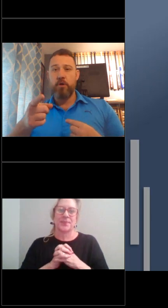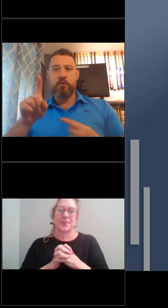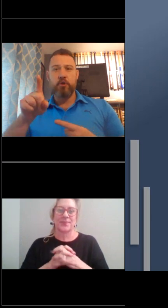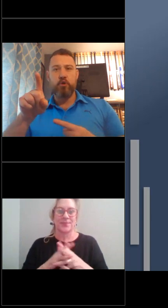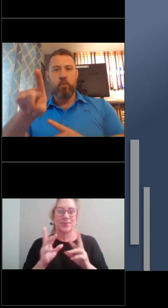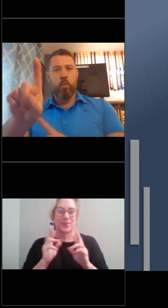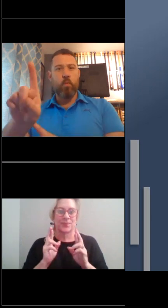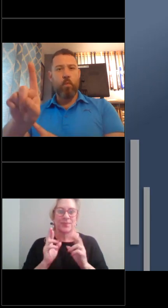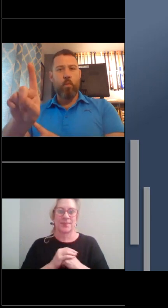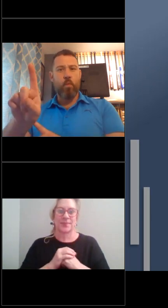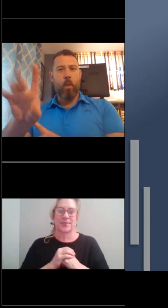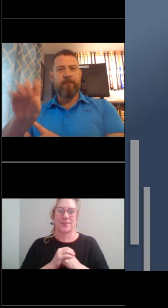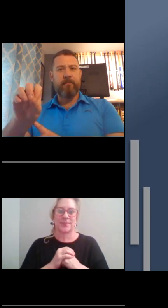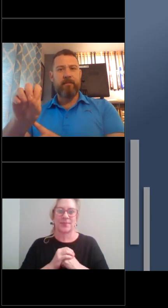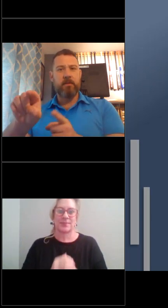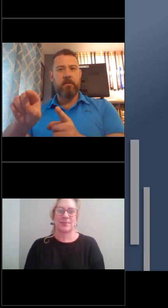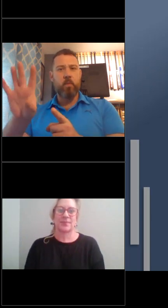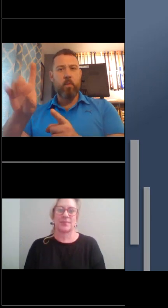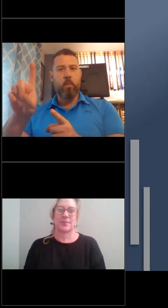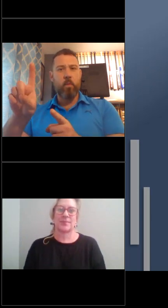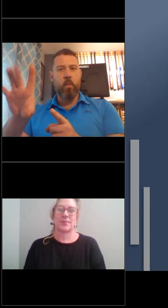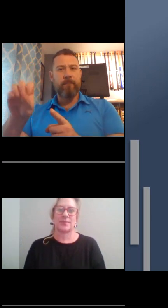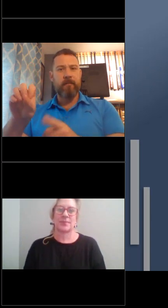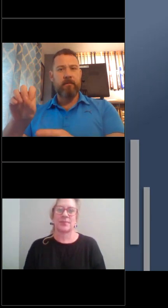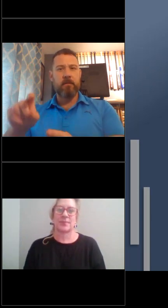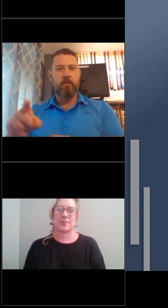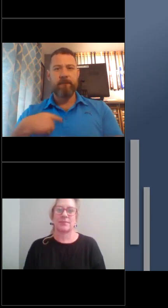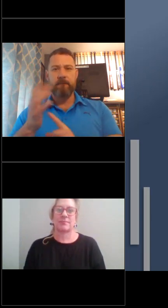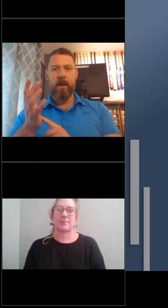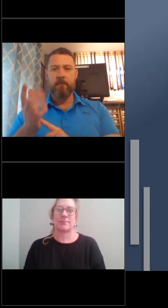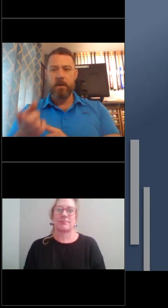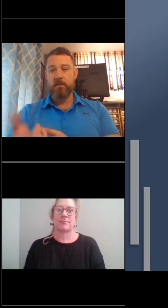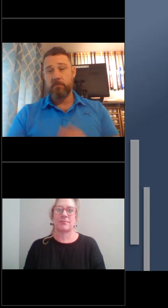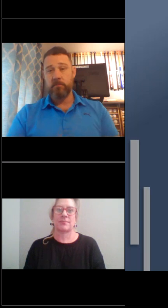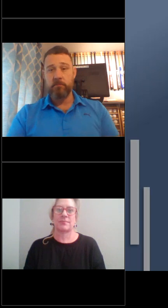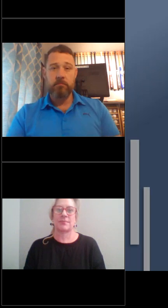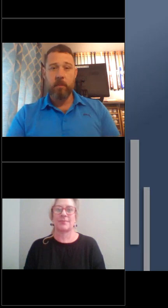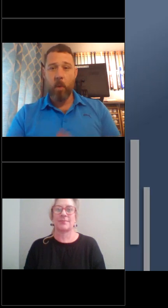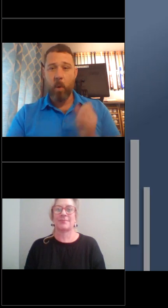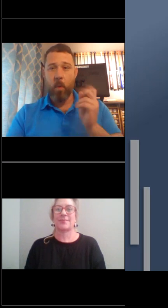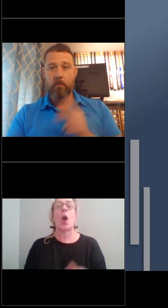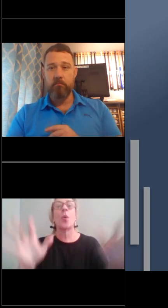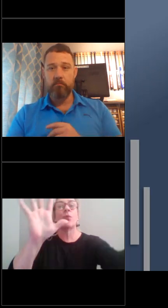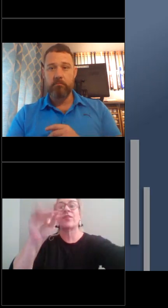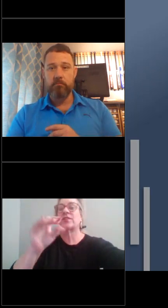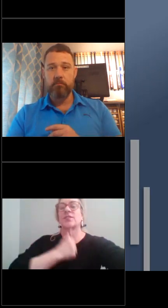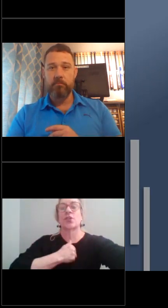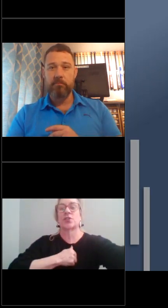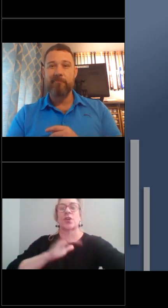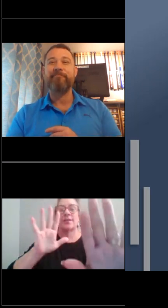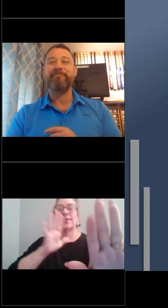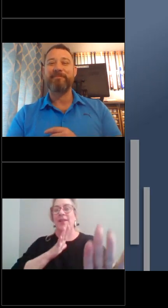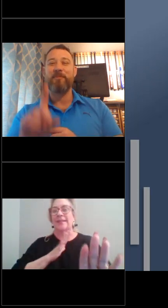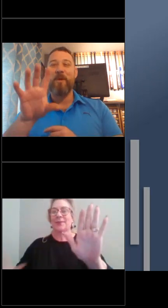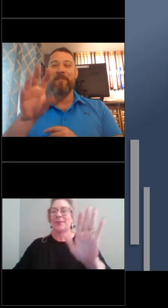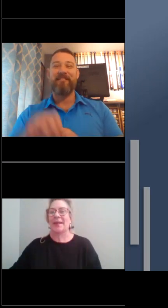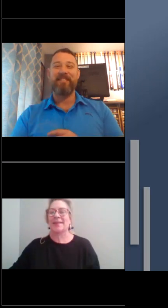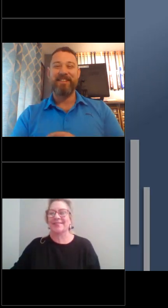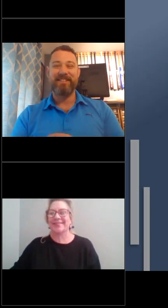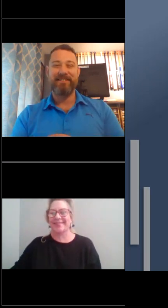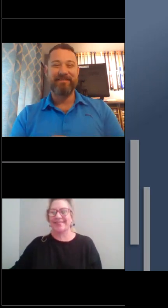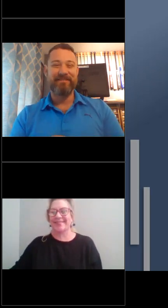And thank you for arranging this morning for those of us who got to tour your area by air.